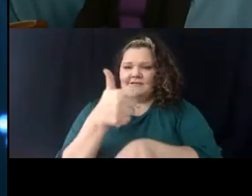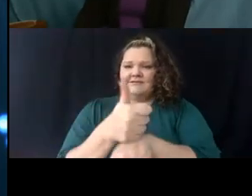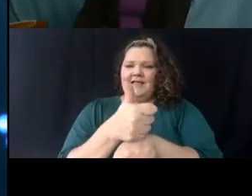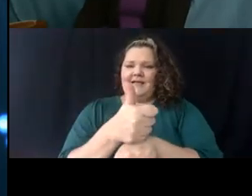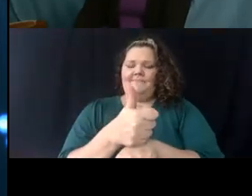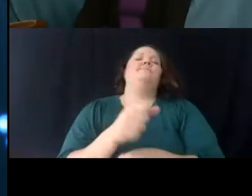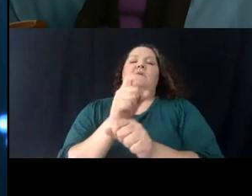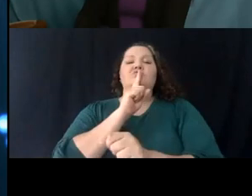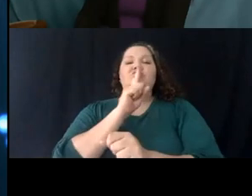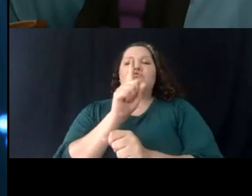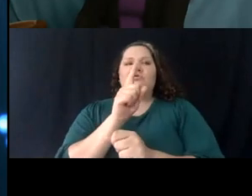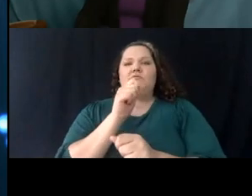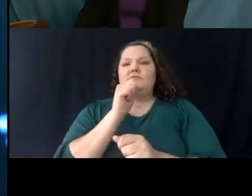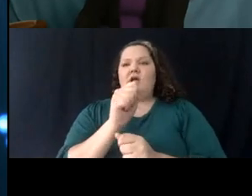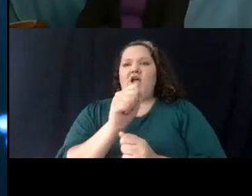For text formatting,